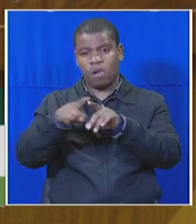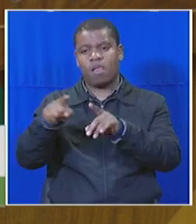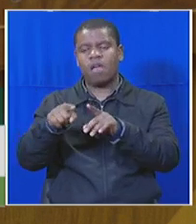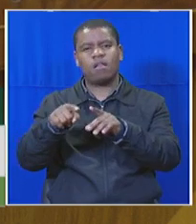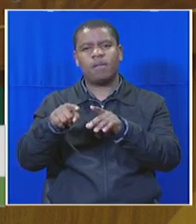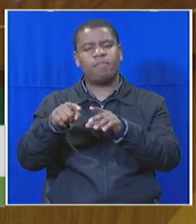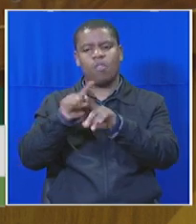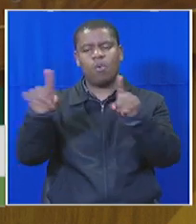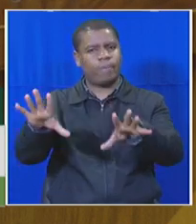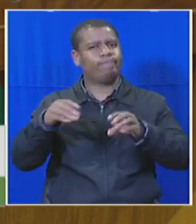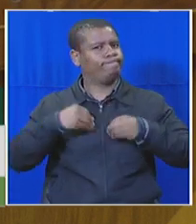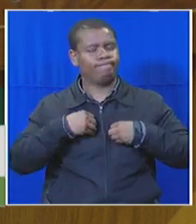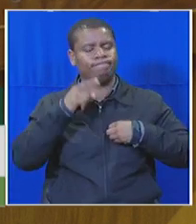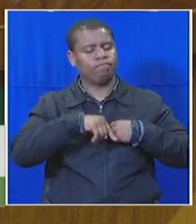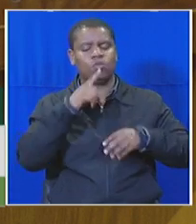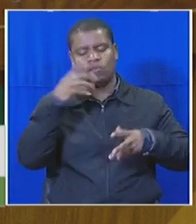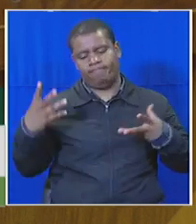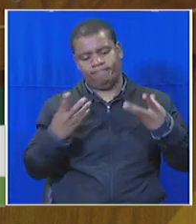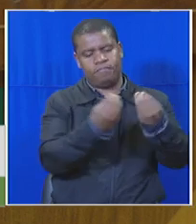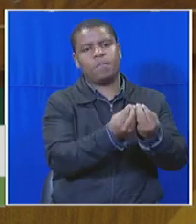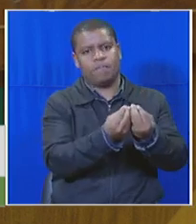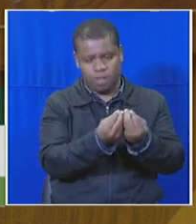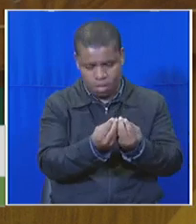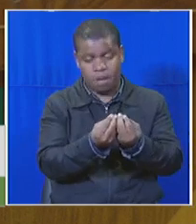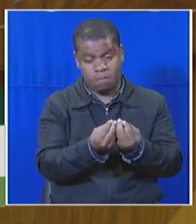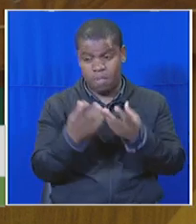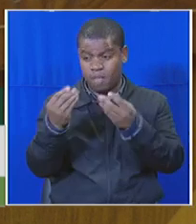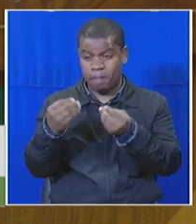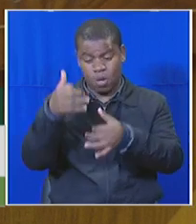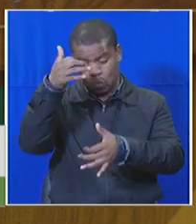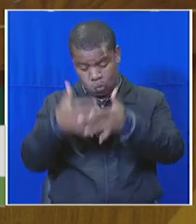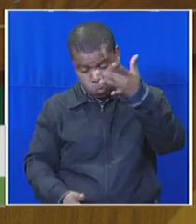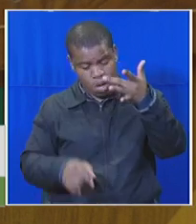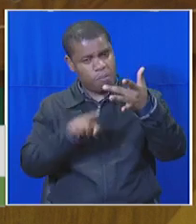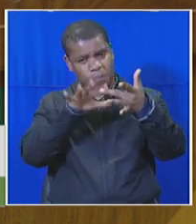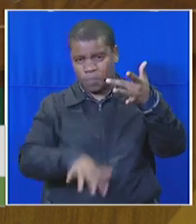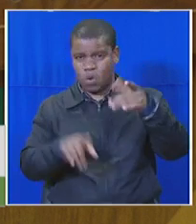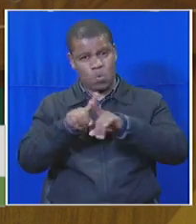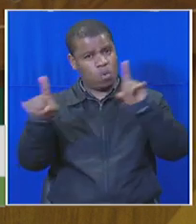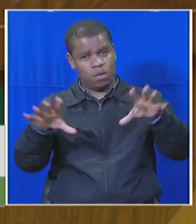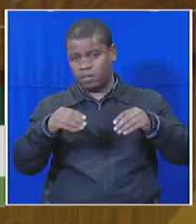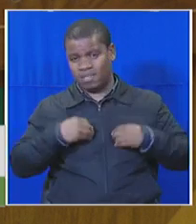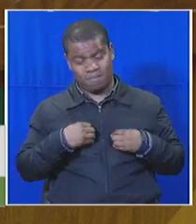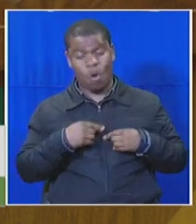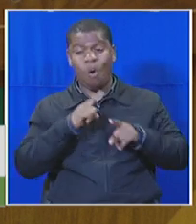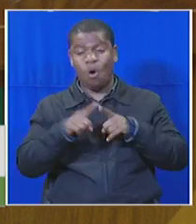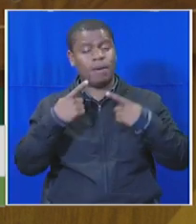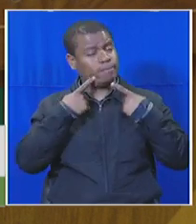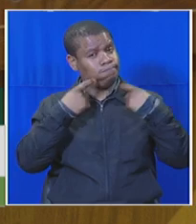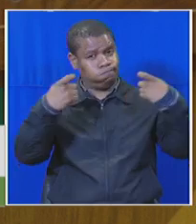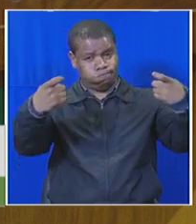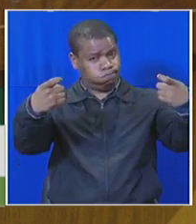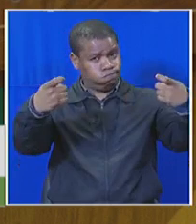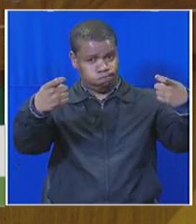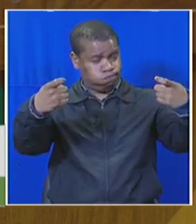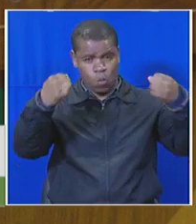of the police is unacceptable. We all must raise our voices against the killing of police